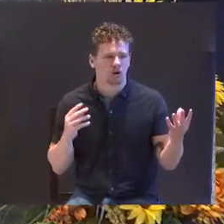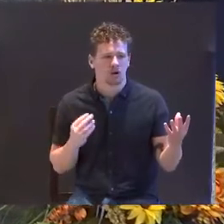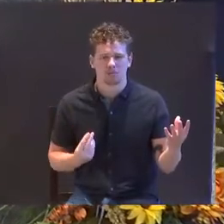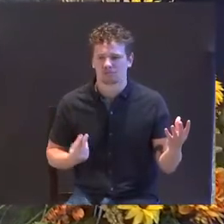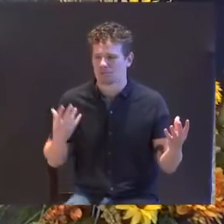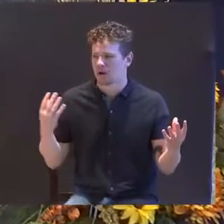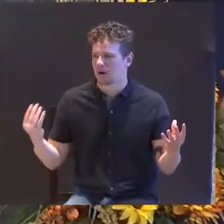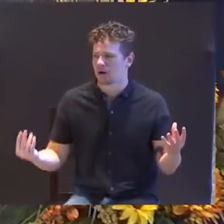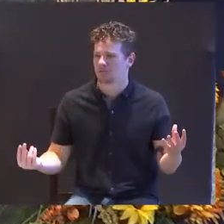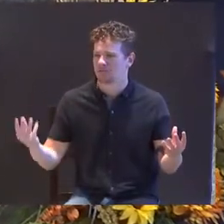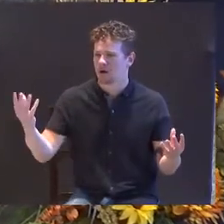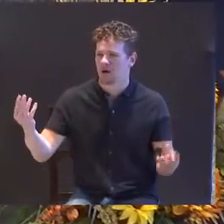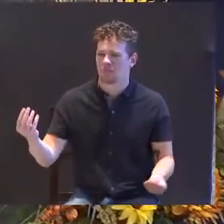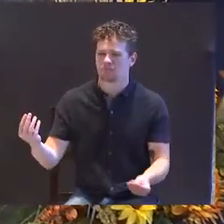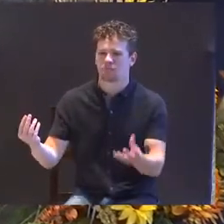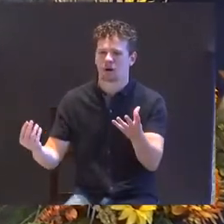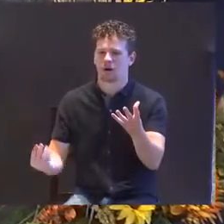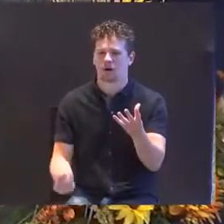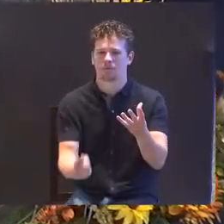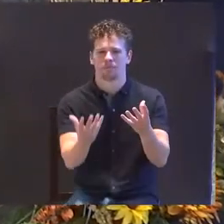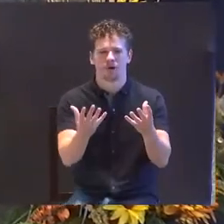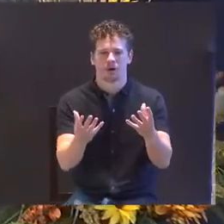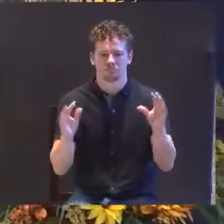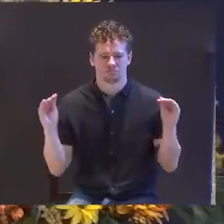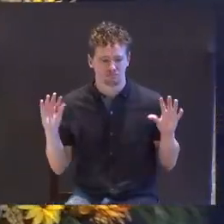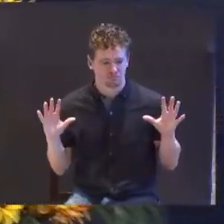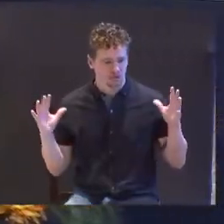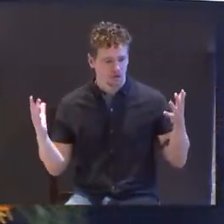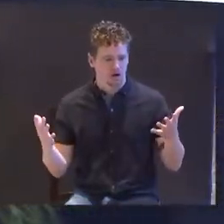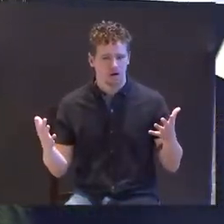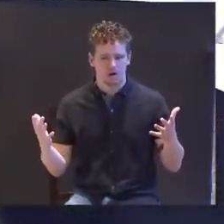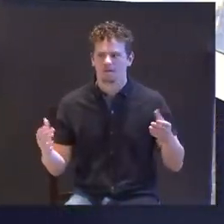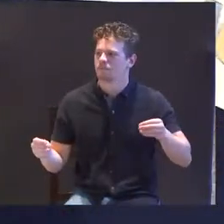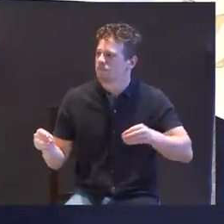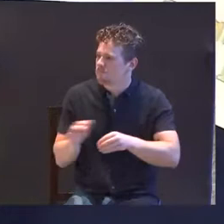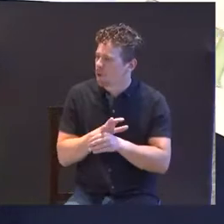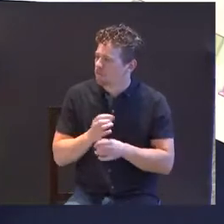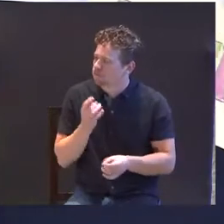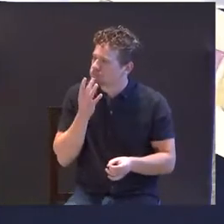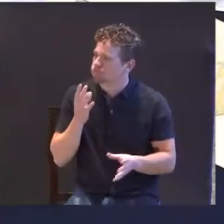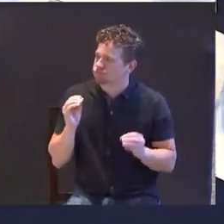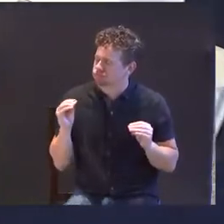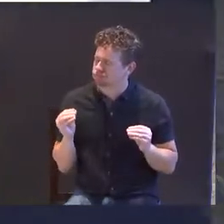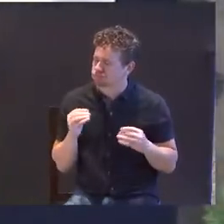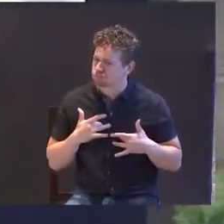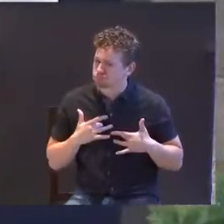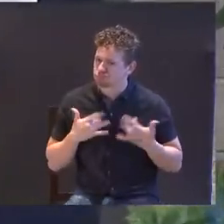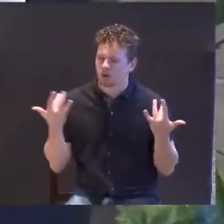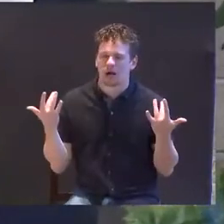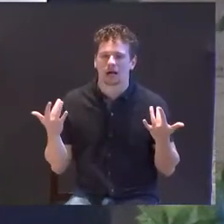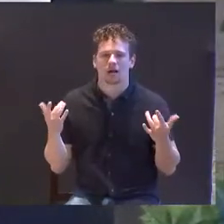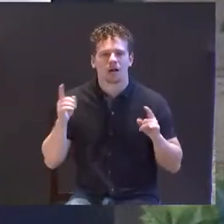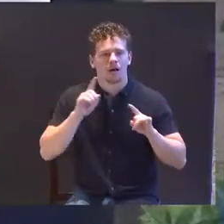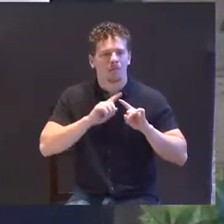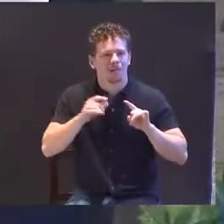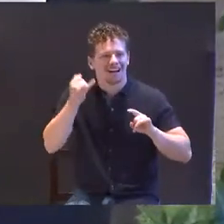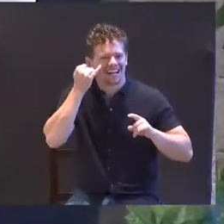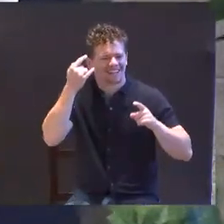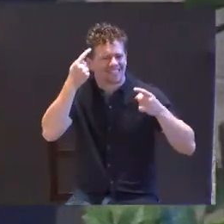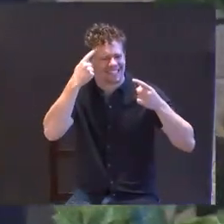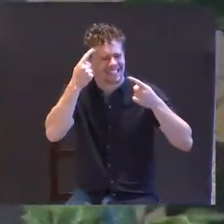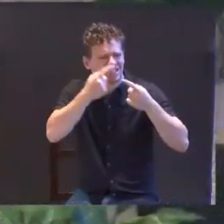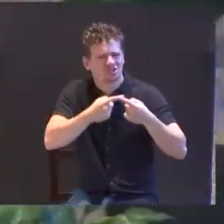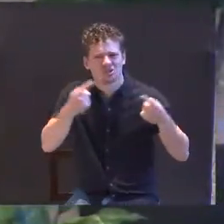there was disagreement or upsetness, the light was not that way. Often people would sit in the dark rather